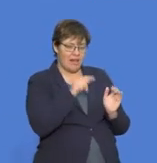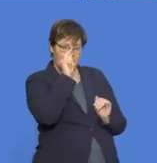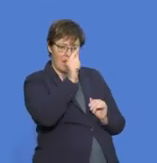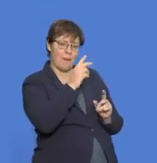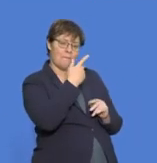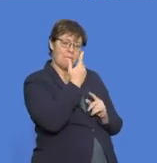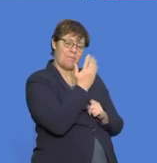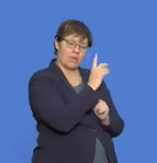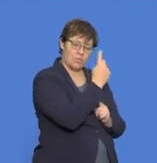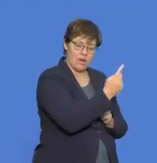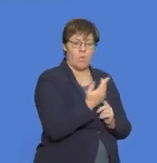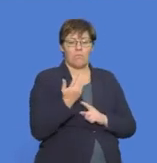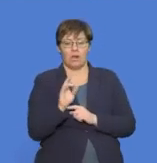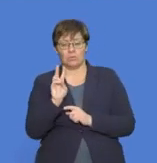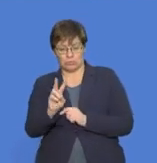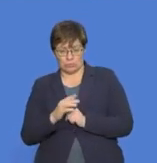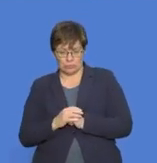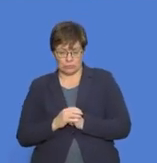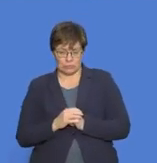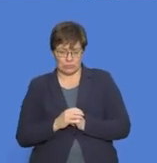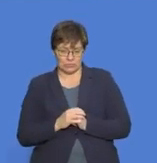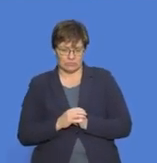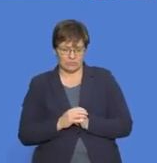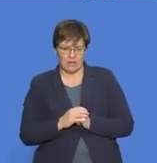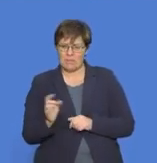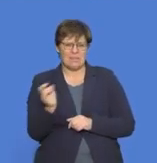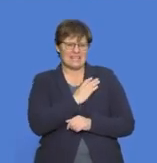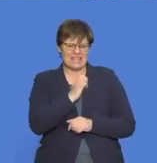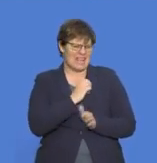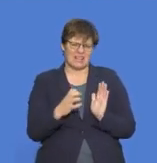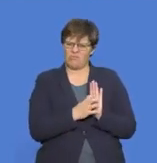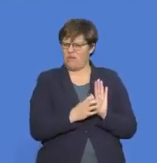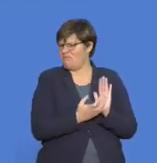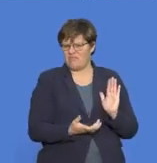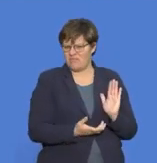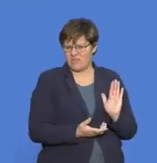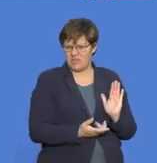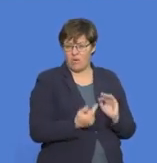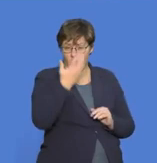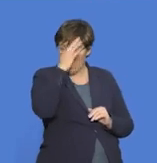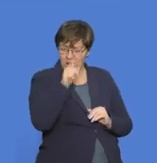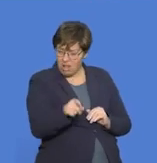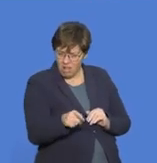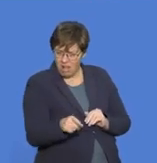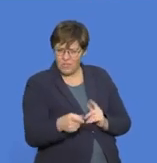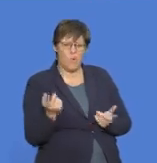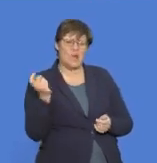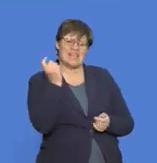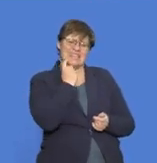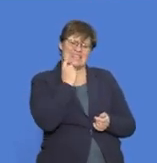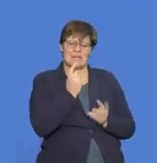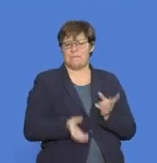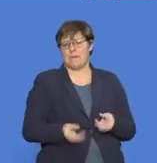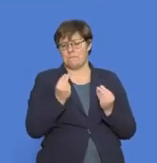number one or plant number two. So don't be scared of graph questions. If you know what you're doing, they're actually an easy way to